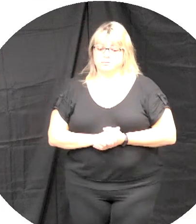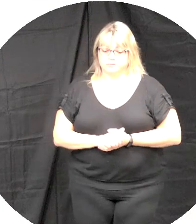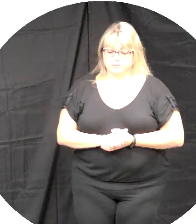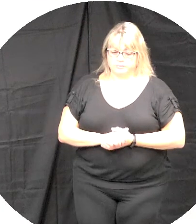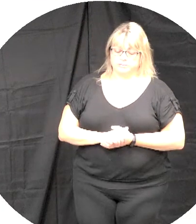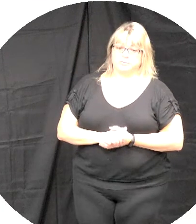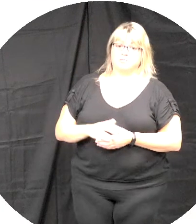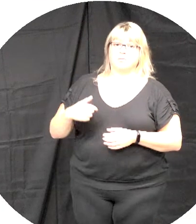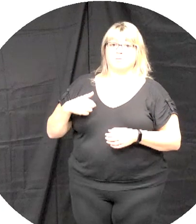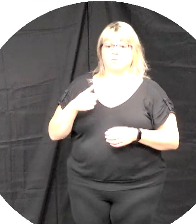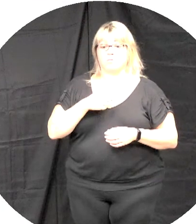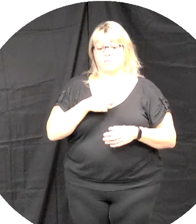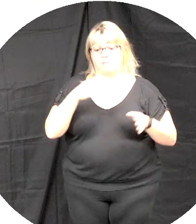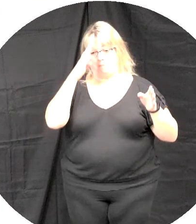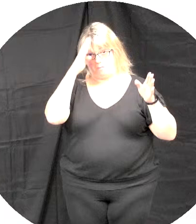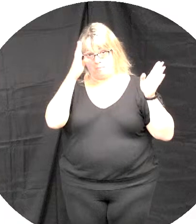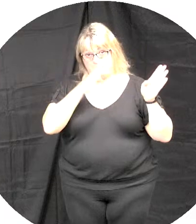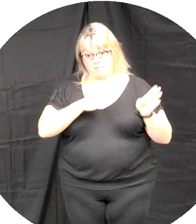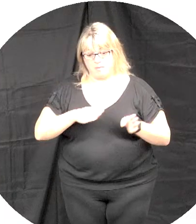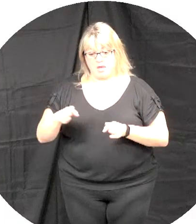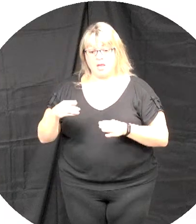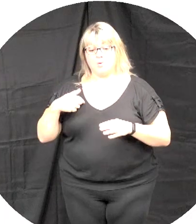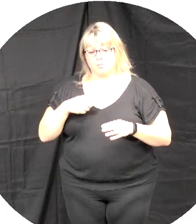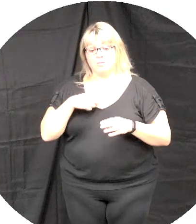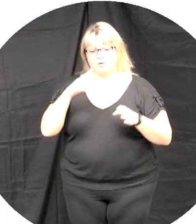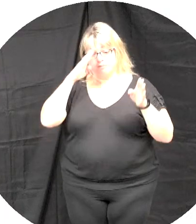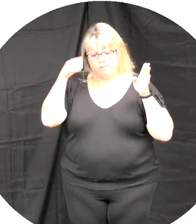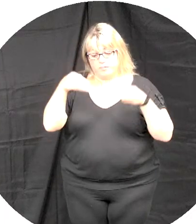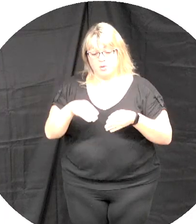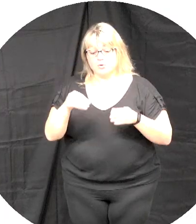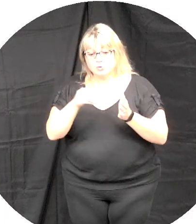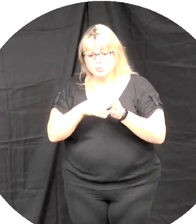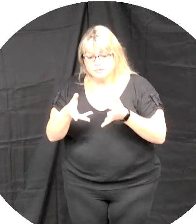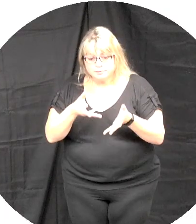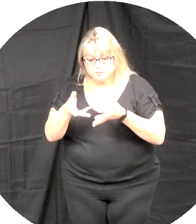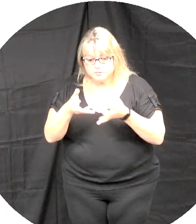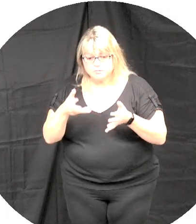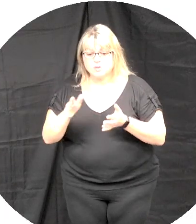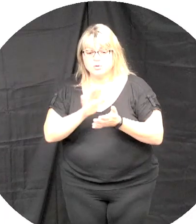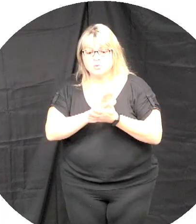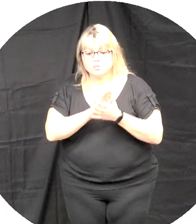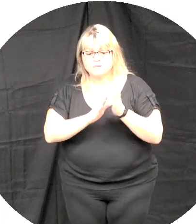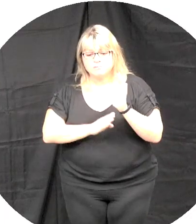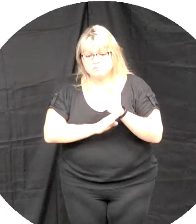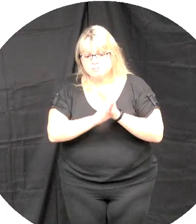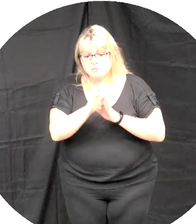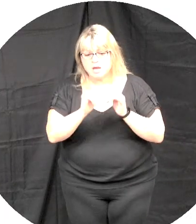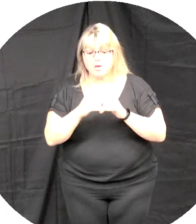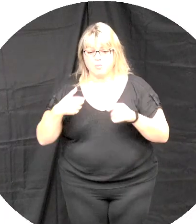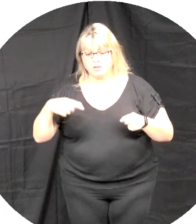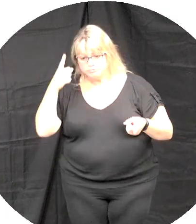The plan focused on student engagement through the school development model, a collaborative